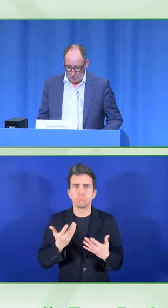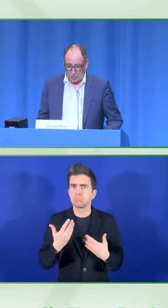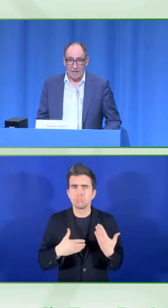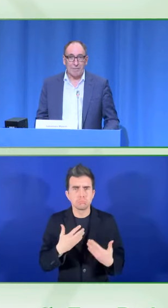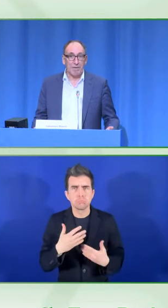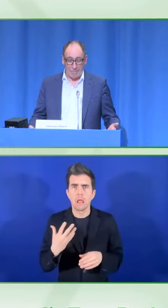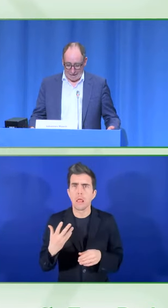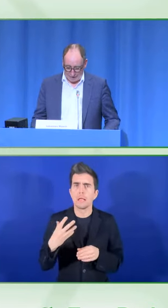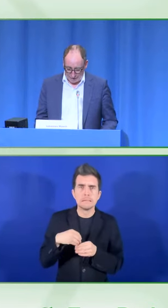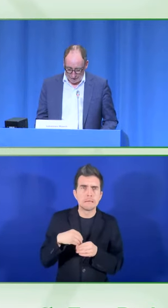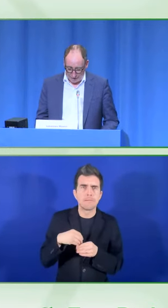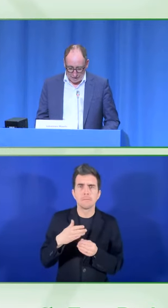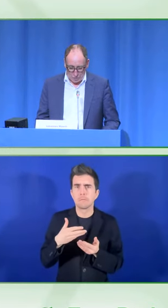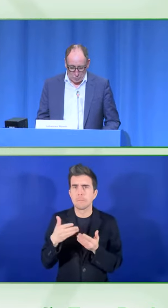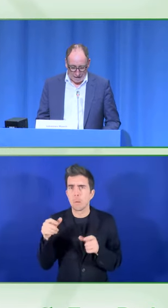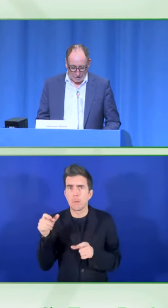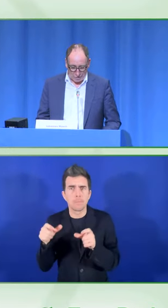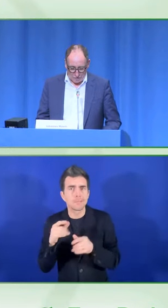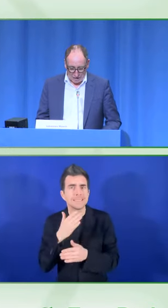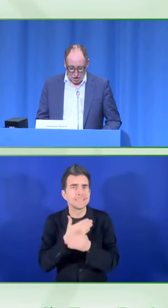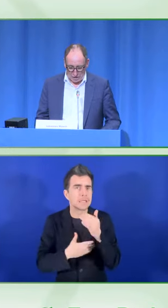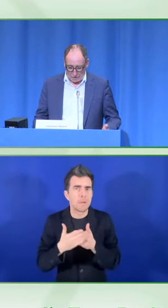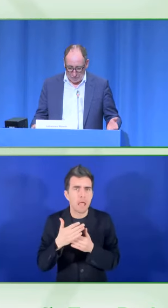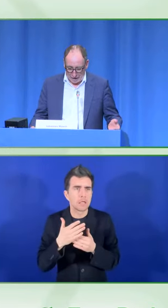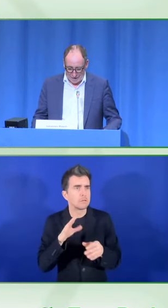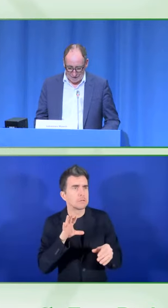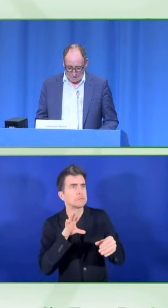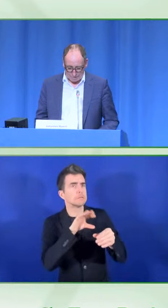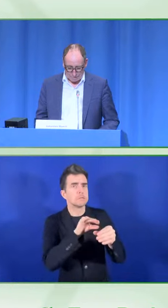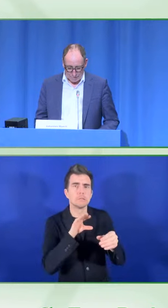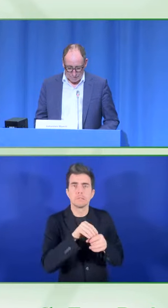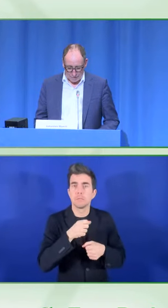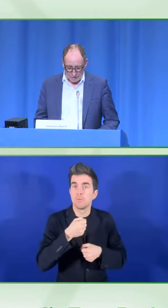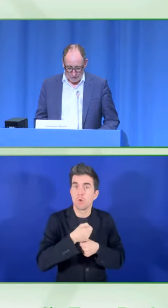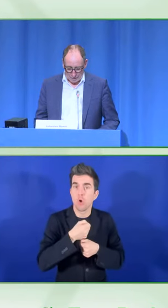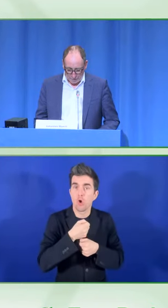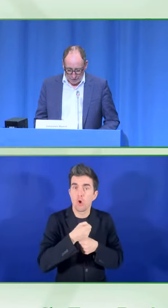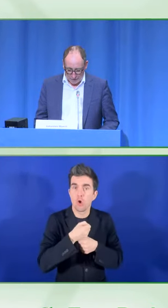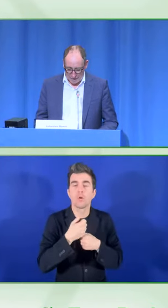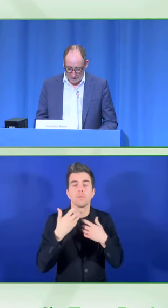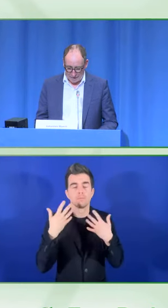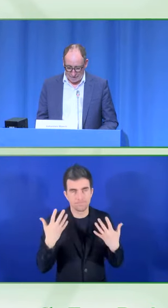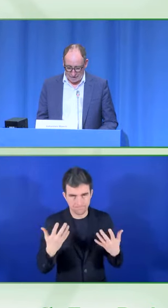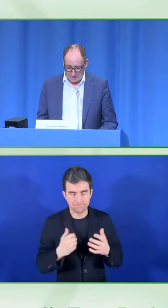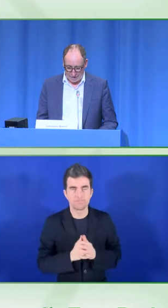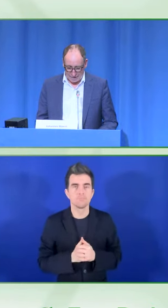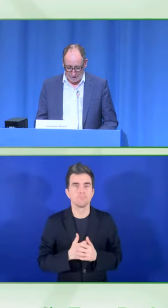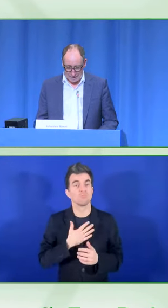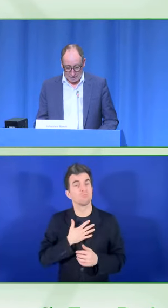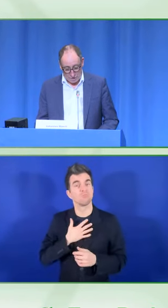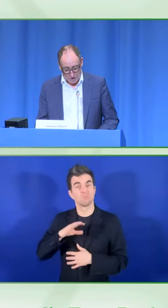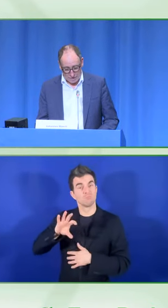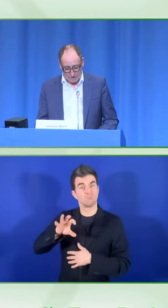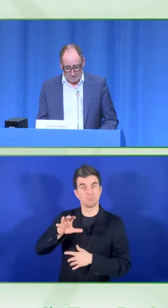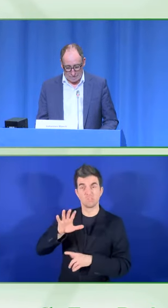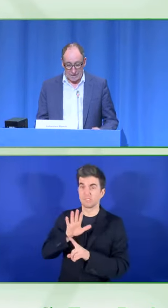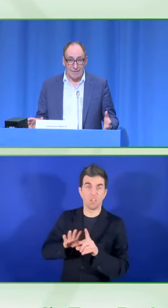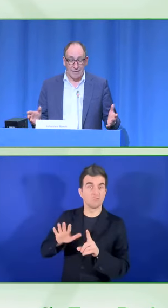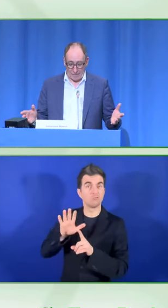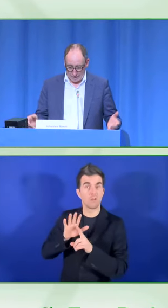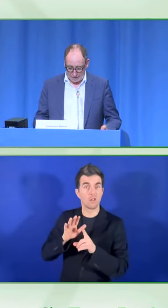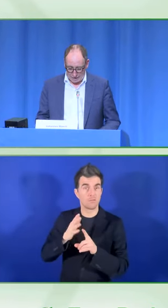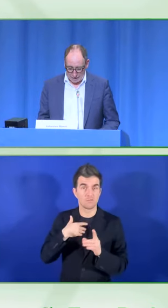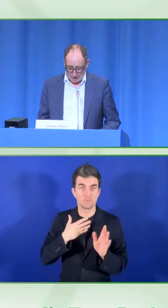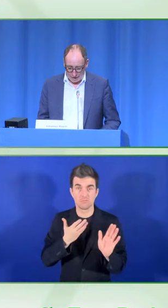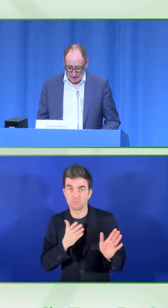to further implement the UN Convention on the Rights of Persons with Disabilities in Austria. I'm